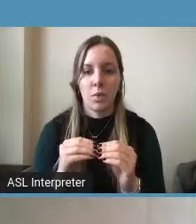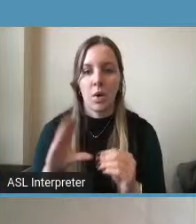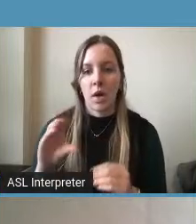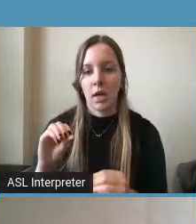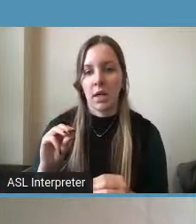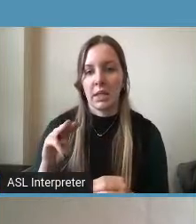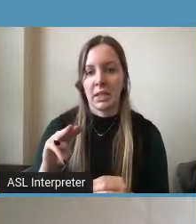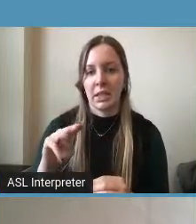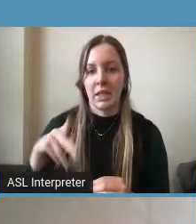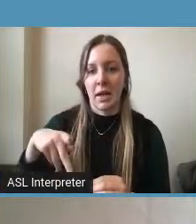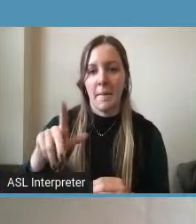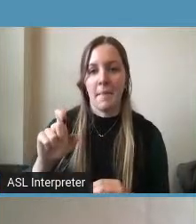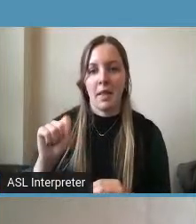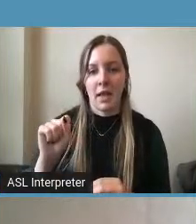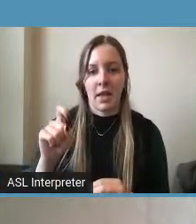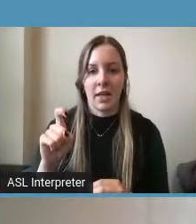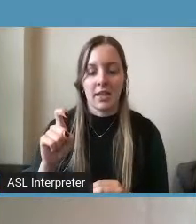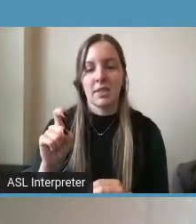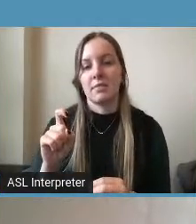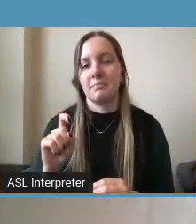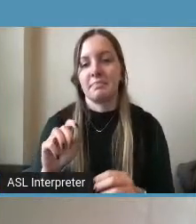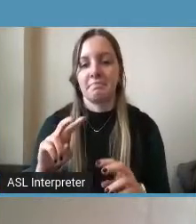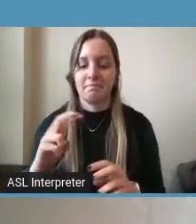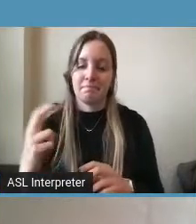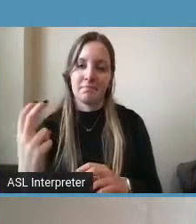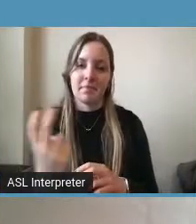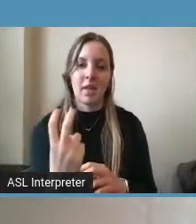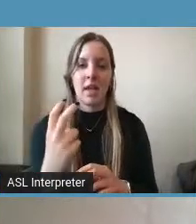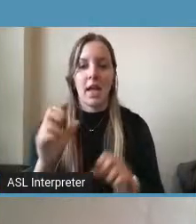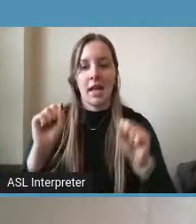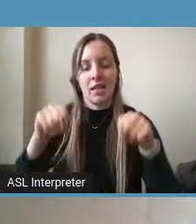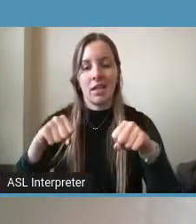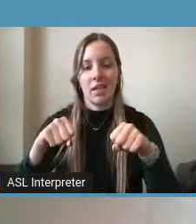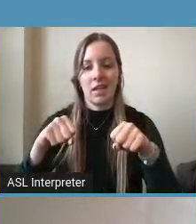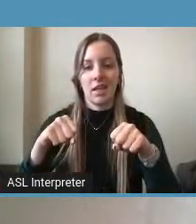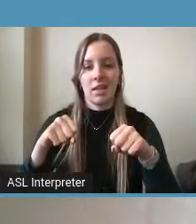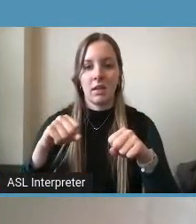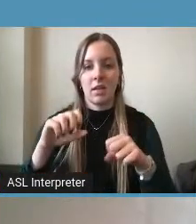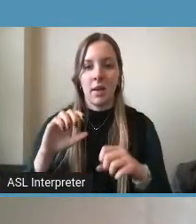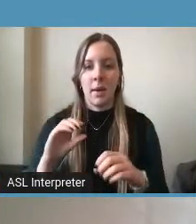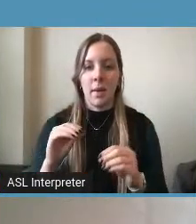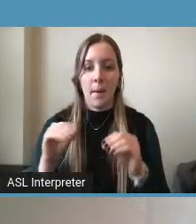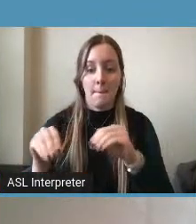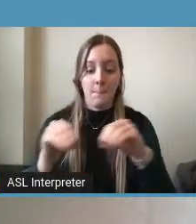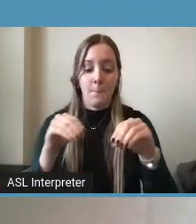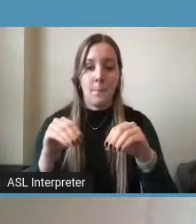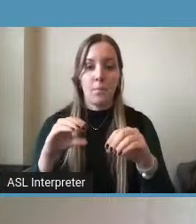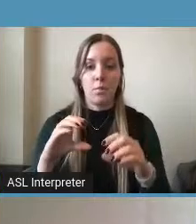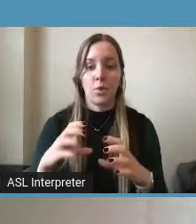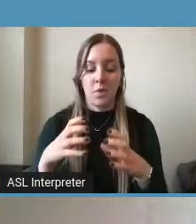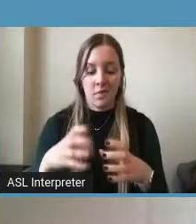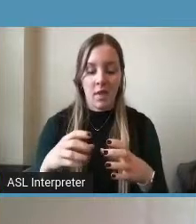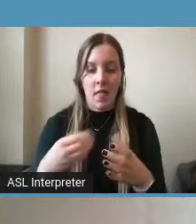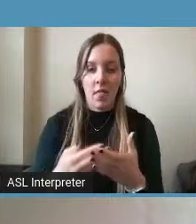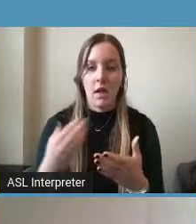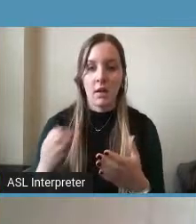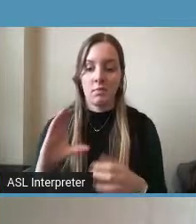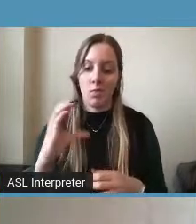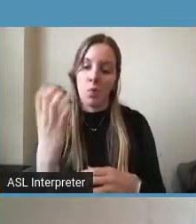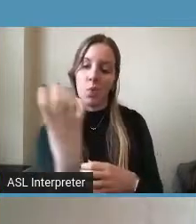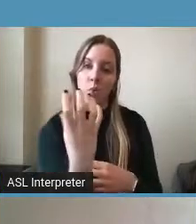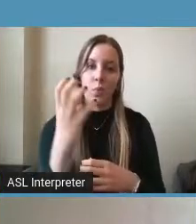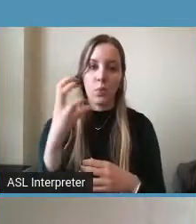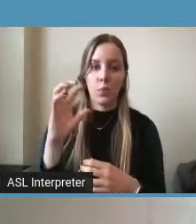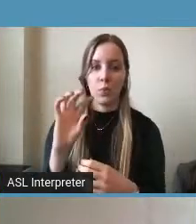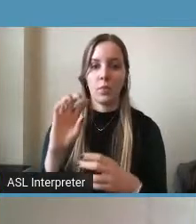movie. These are often called object movies. So in this case, I can actually turn the object all the way around. But again, these are just images that have